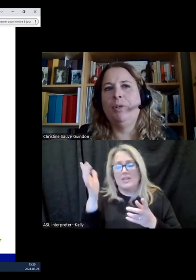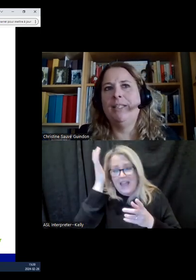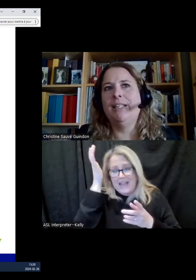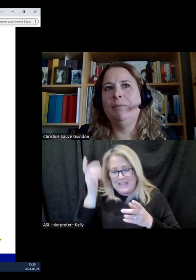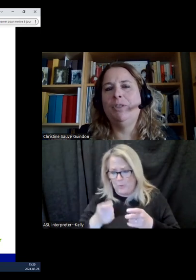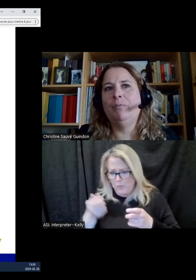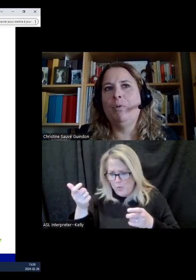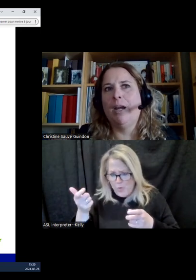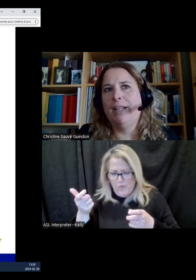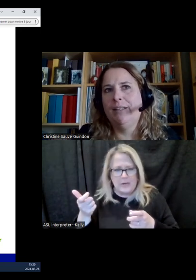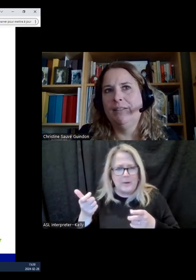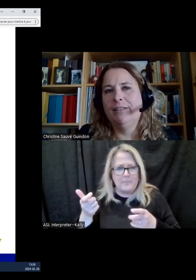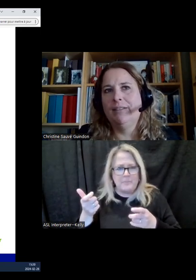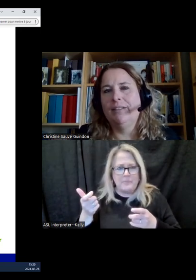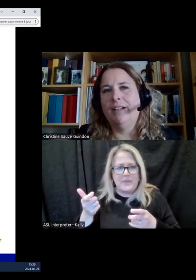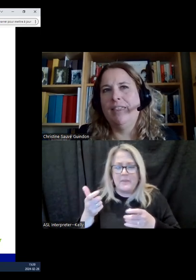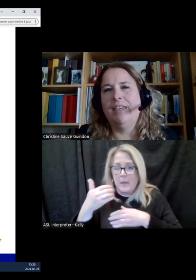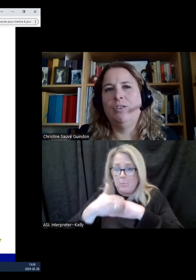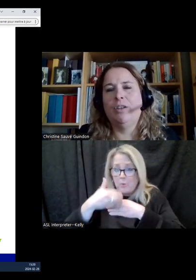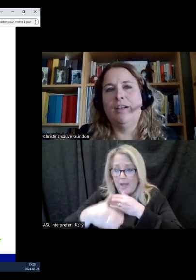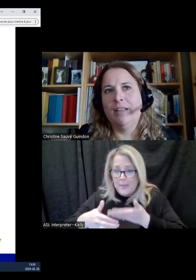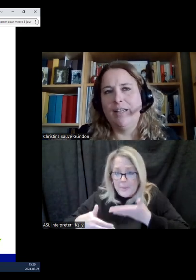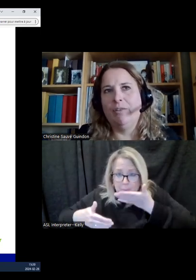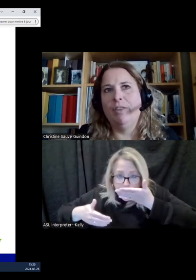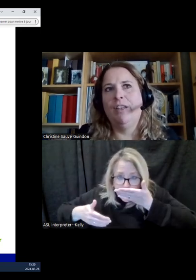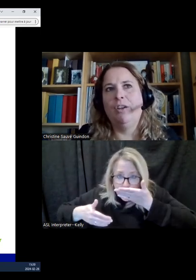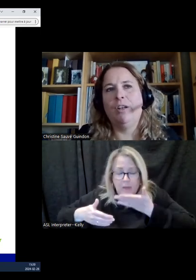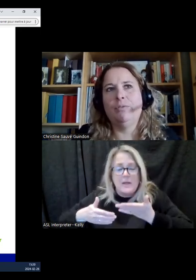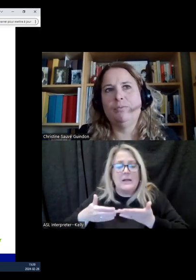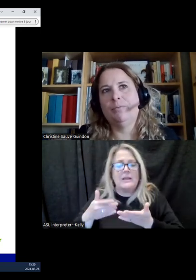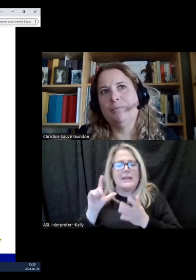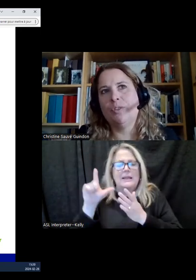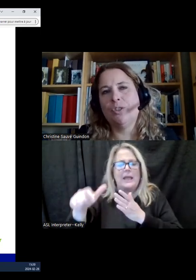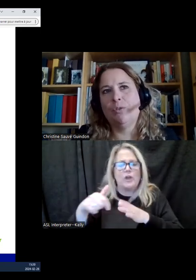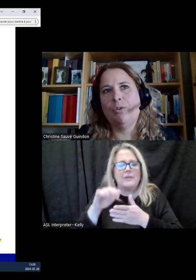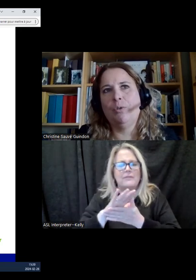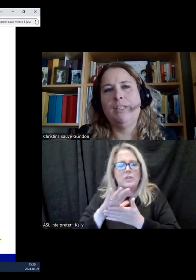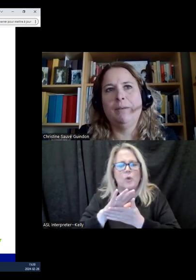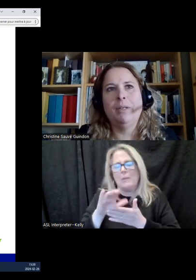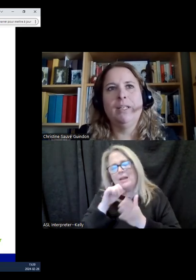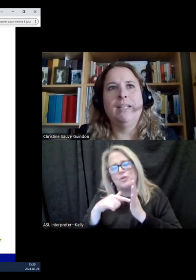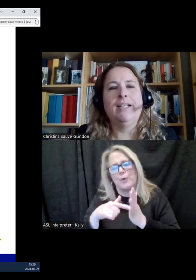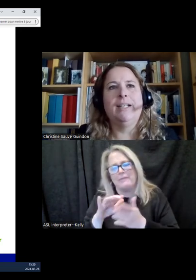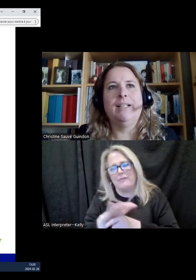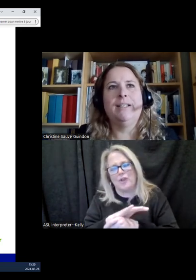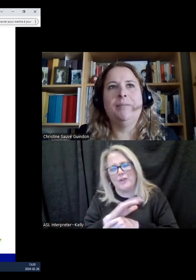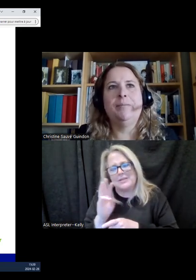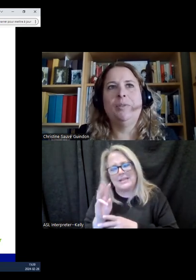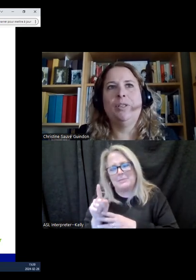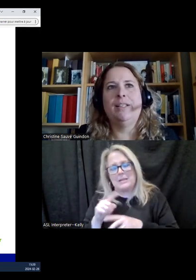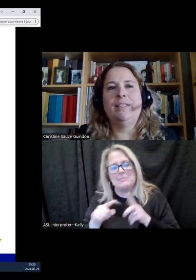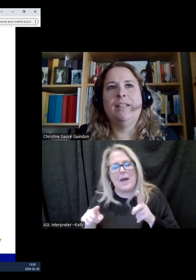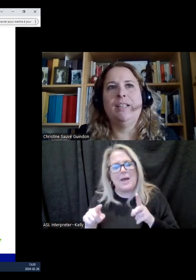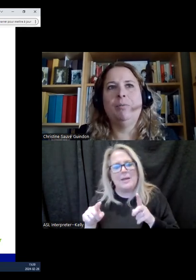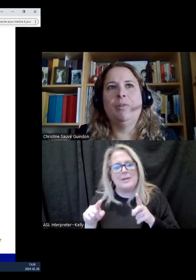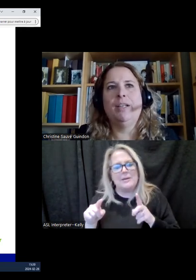he put his lips to the bread. I think and later on the video, I don't, to show the whole clip,